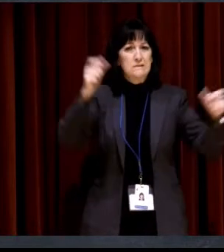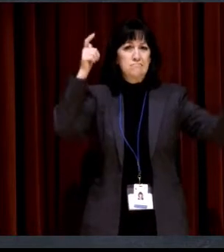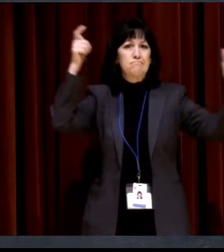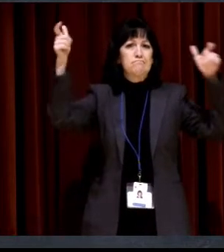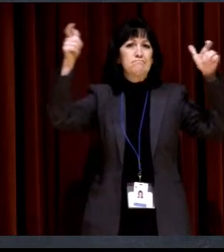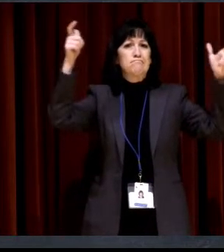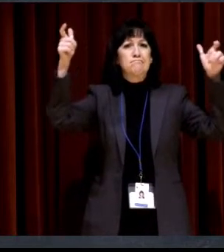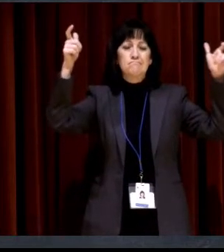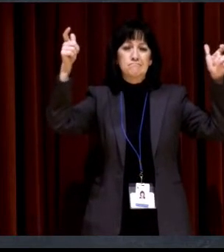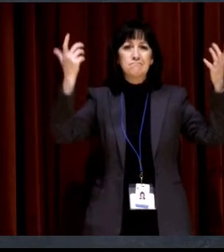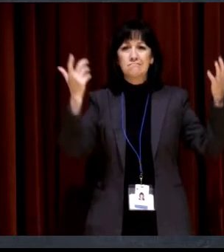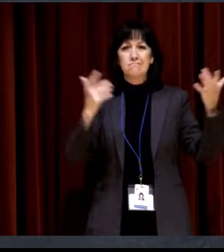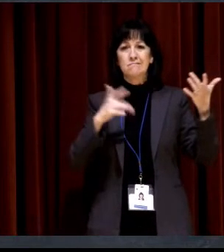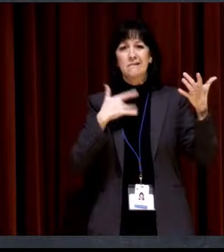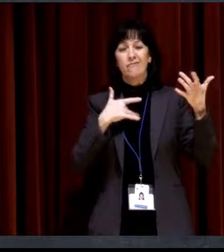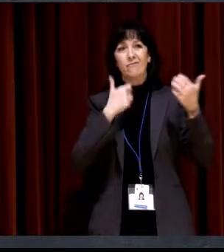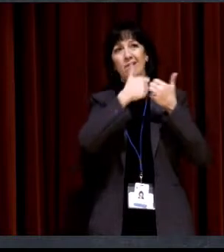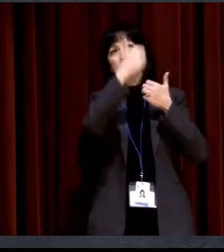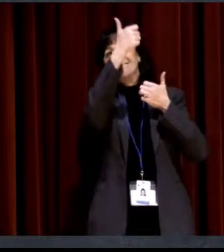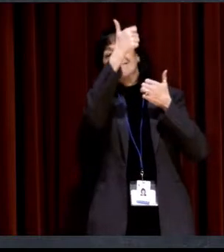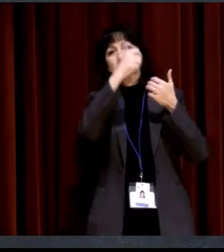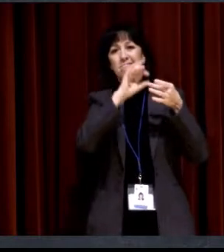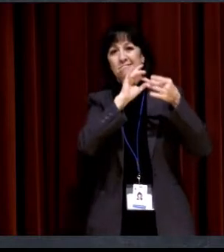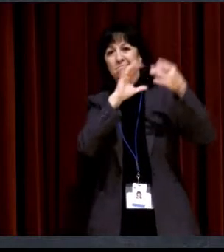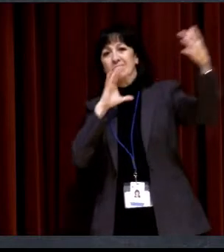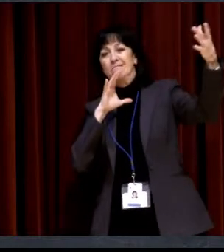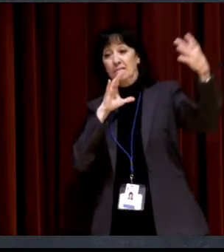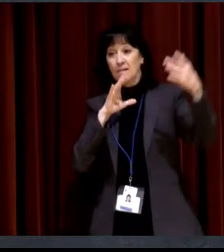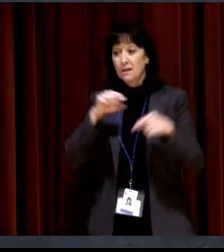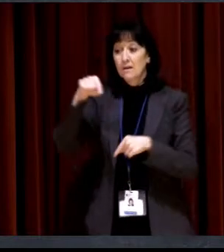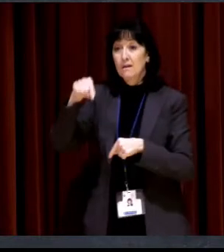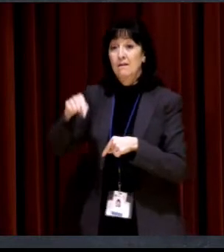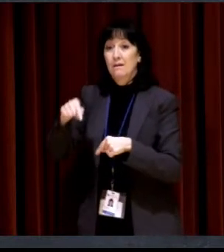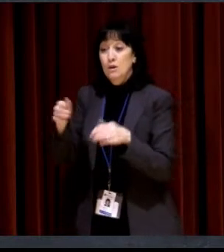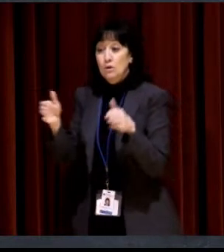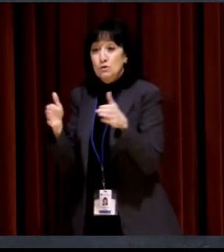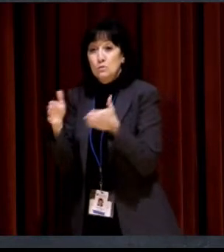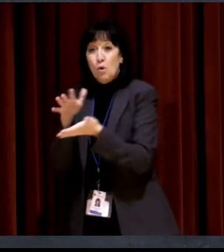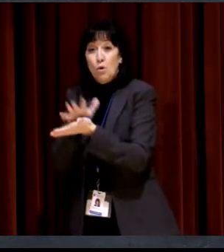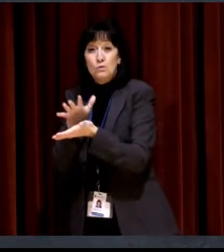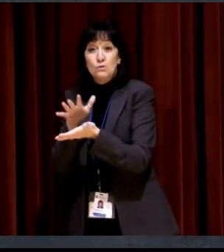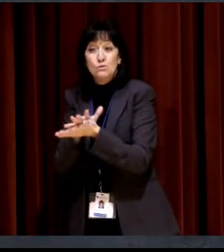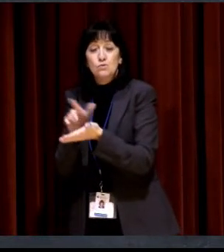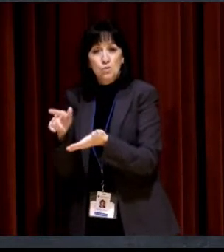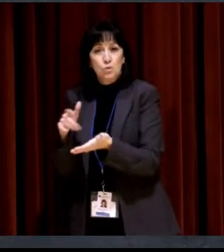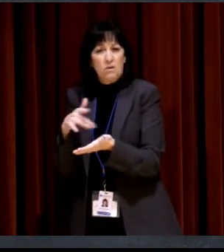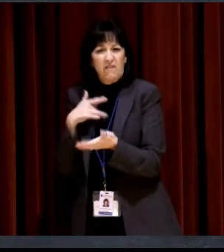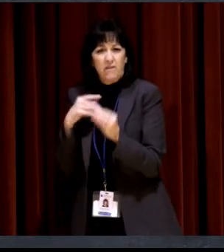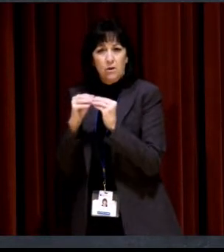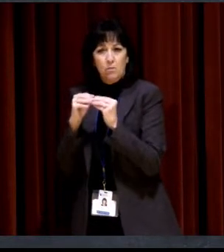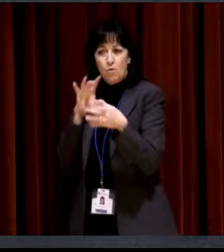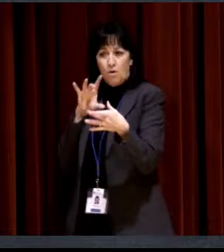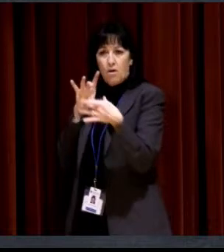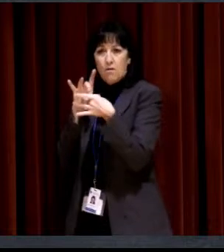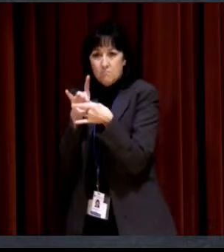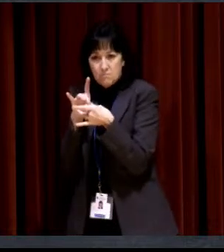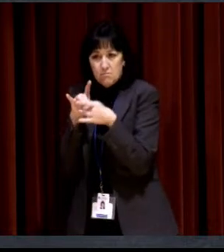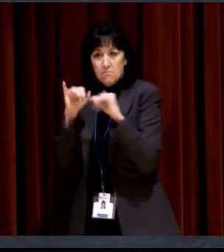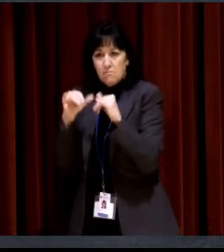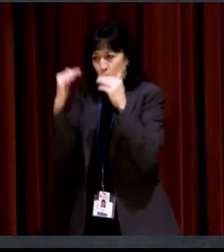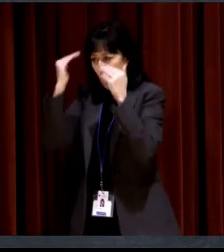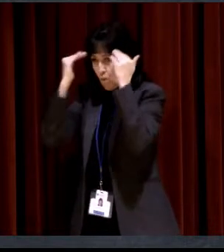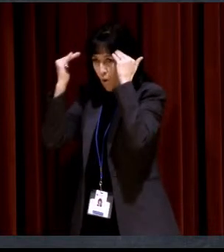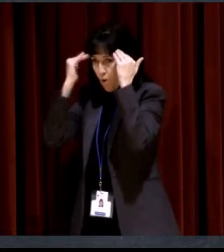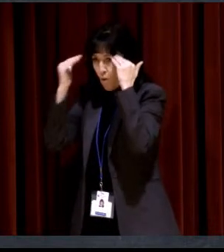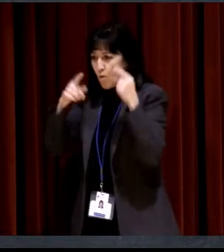same things. Some people have a little more freedom to do things differently, but still want to accomplish the